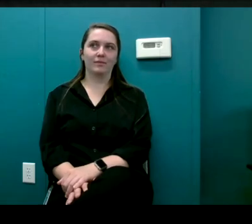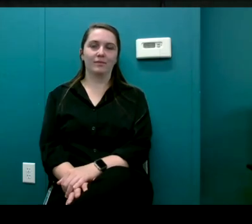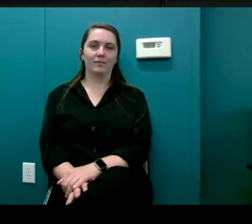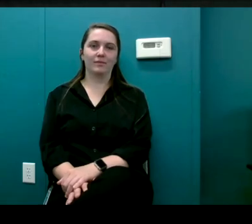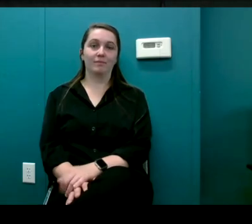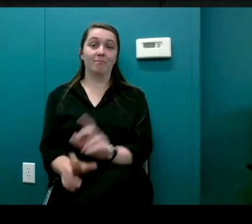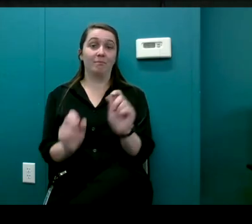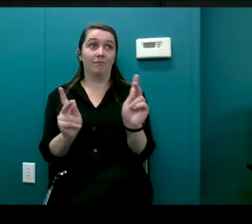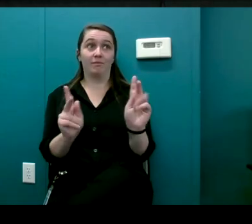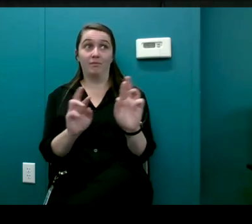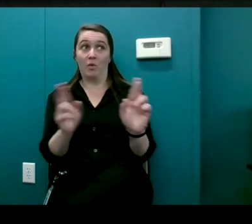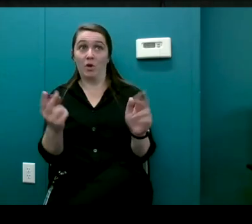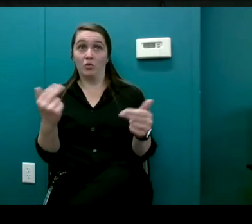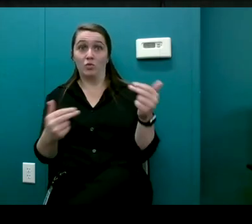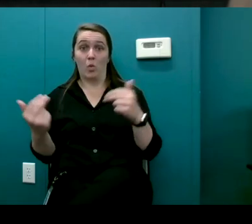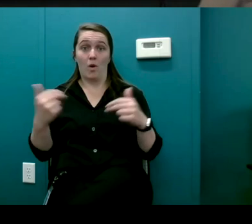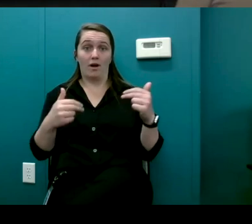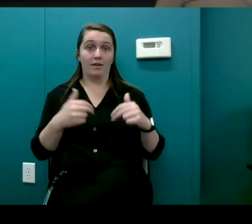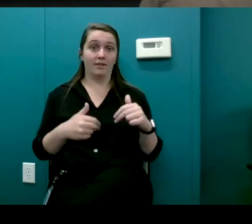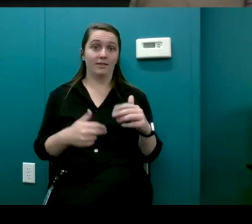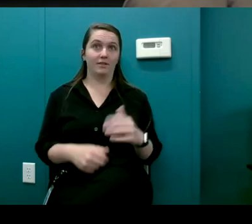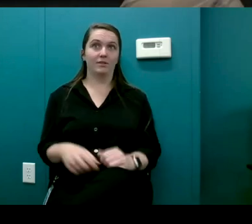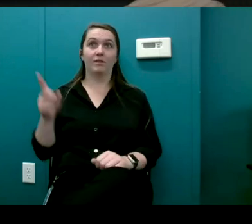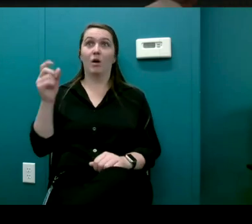Okay, are you guys getting ready to join?